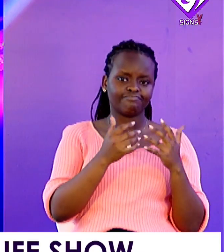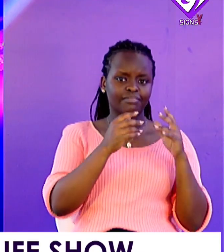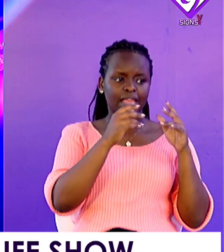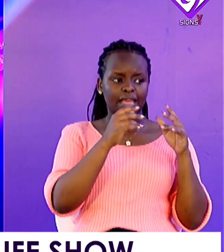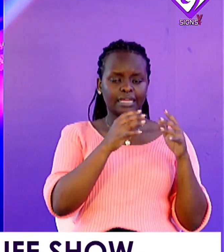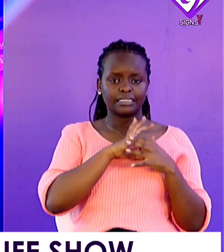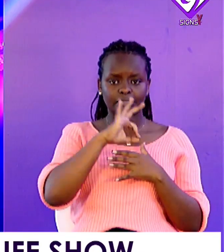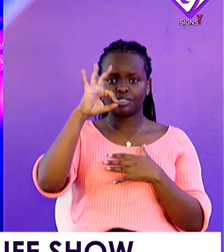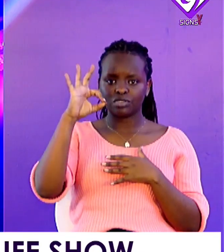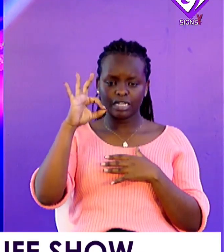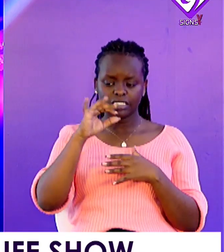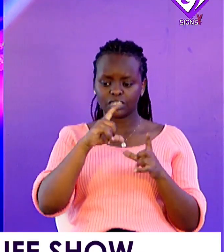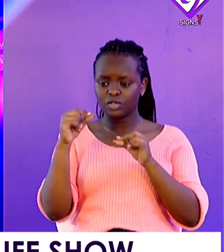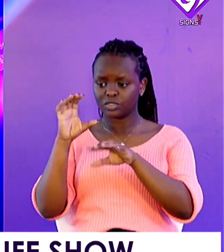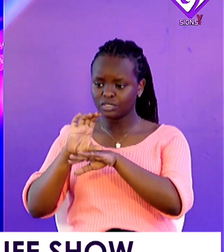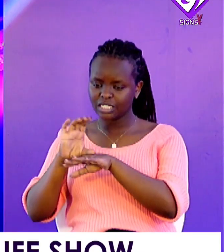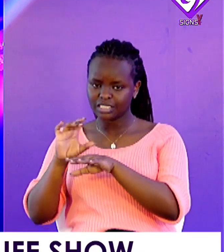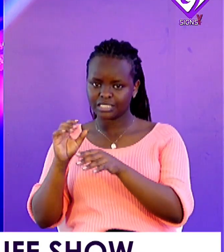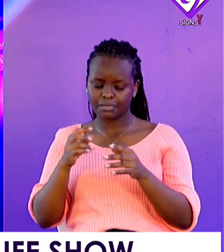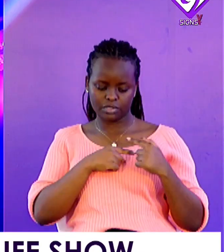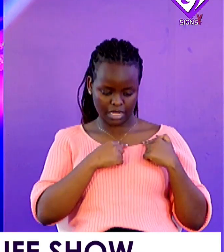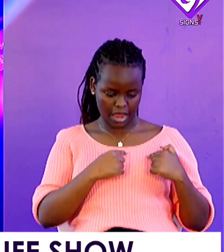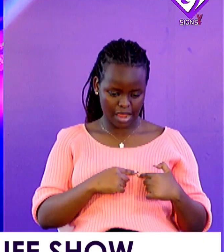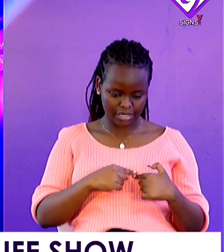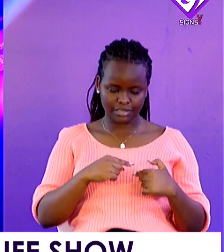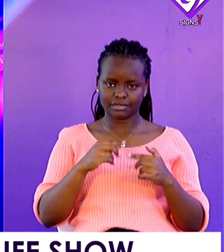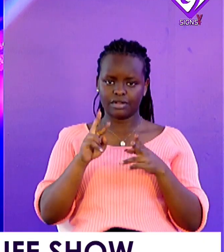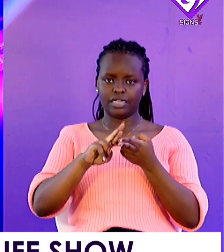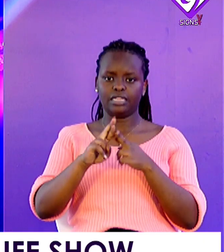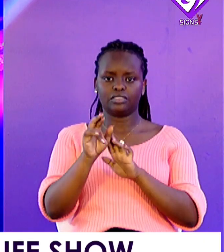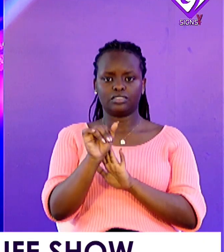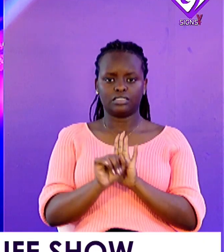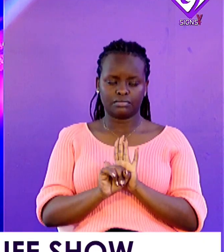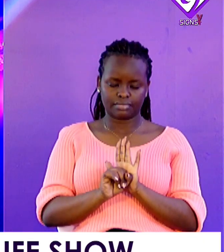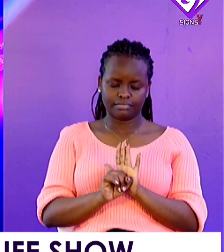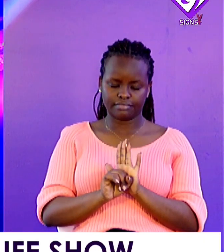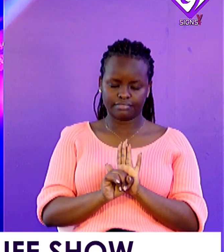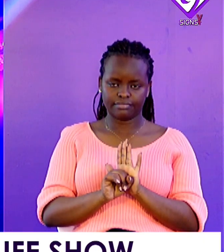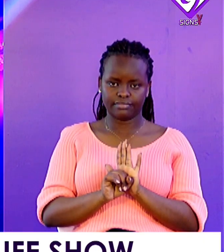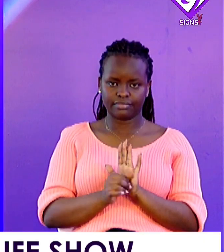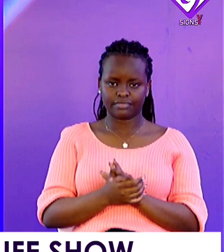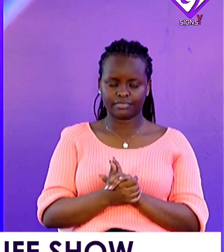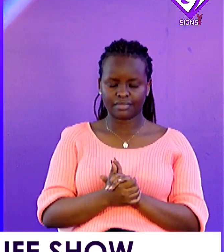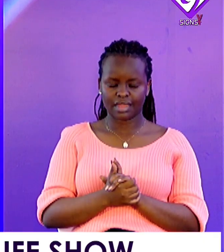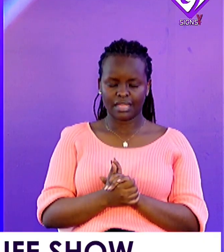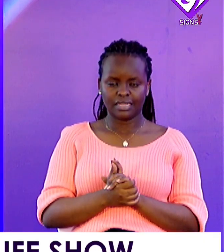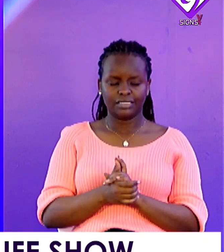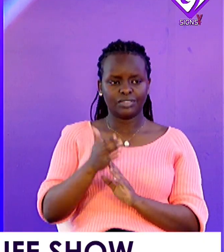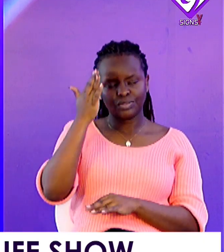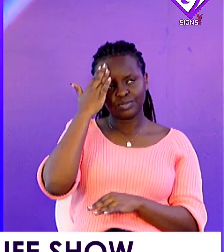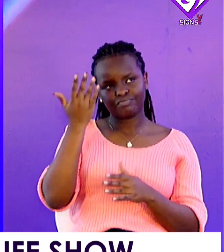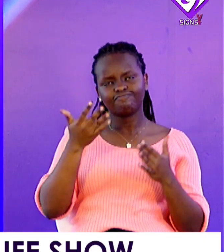about a heart relationship. Yes. You know, it's amazing